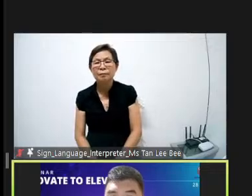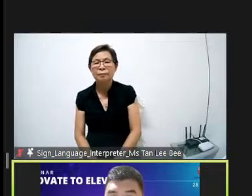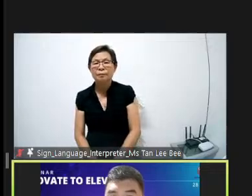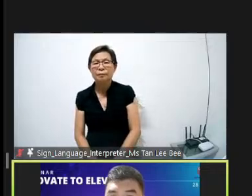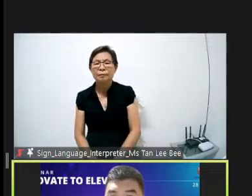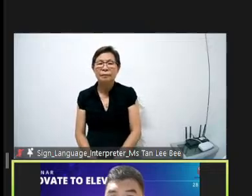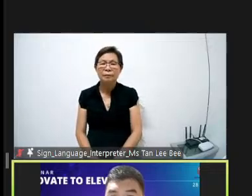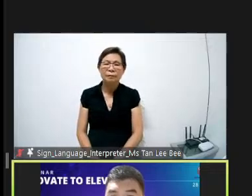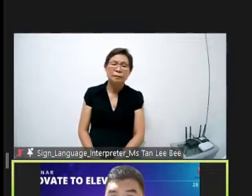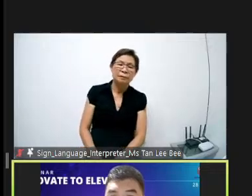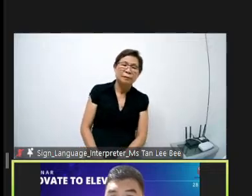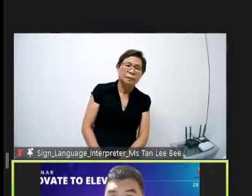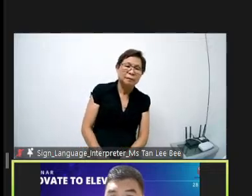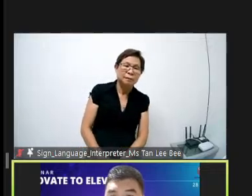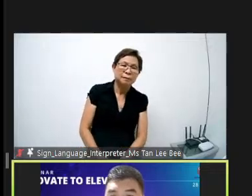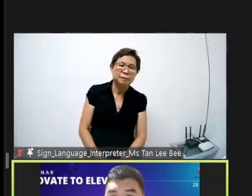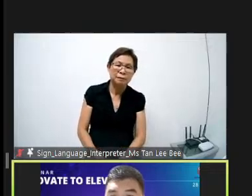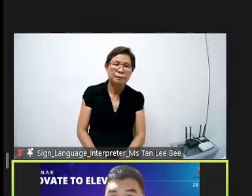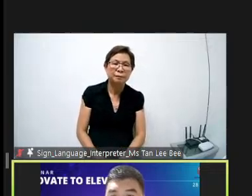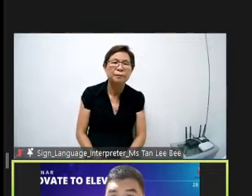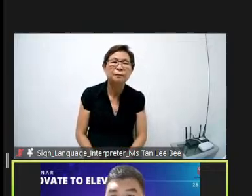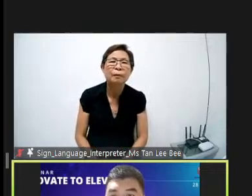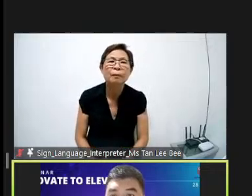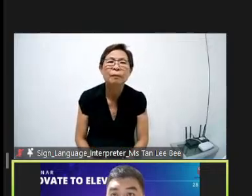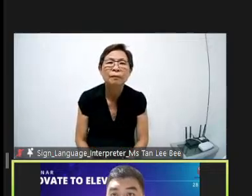Next slide.